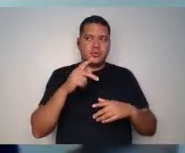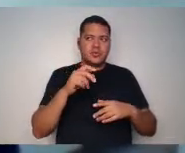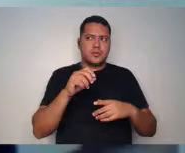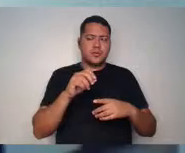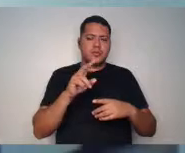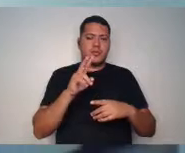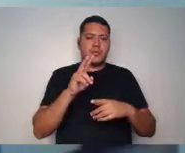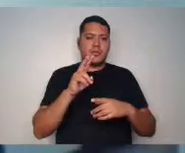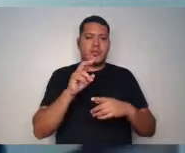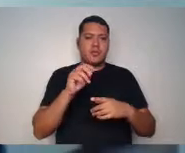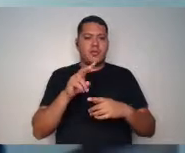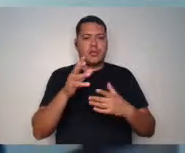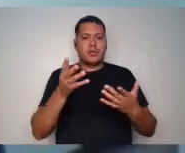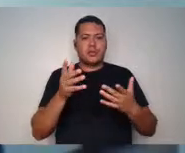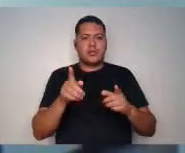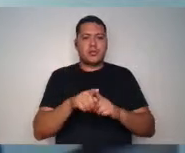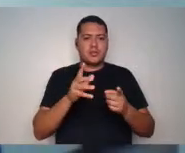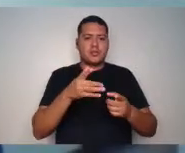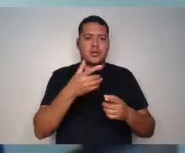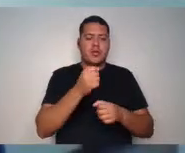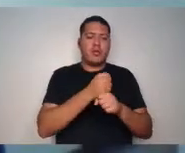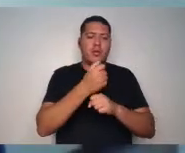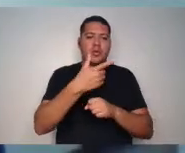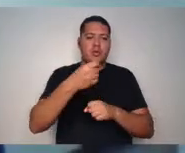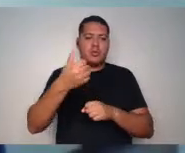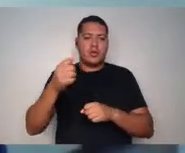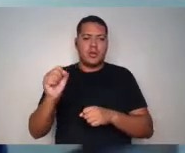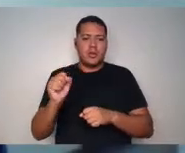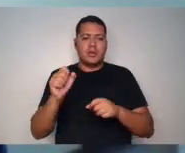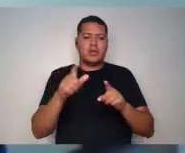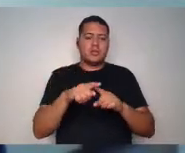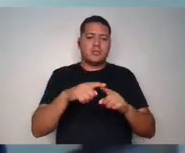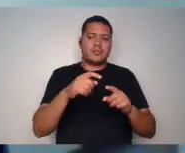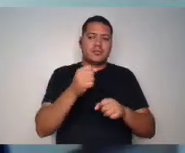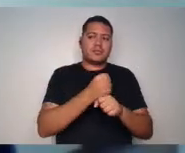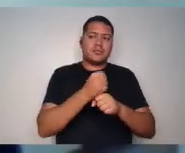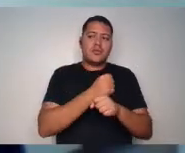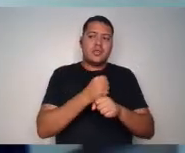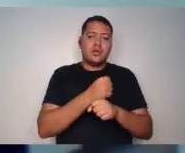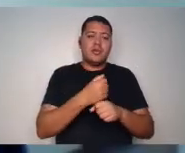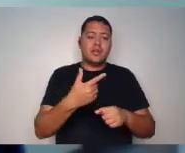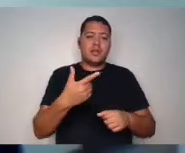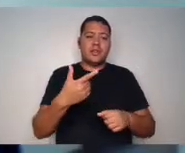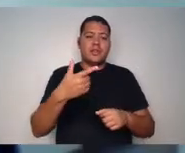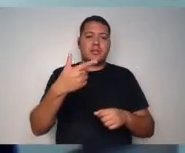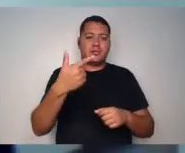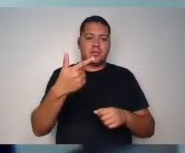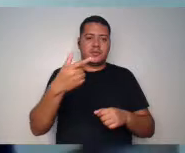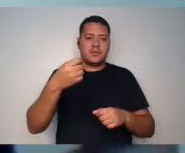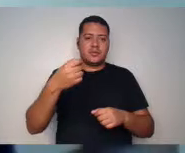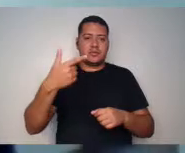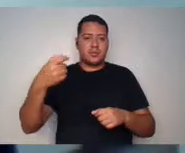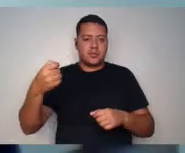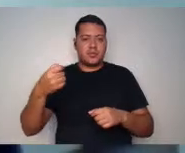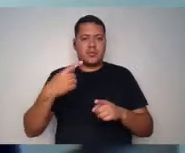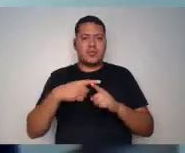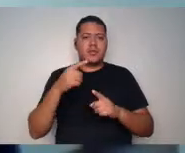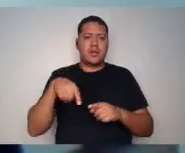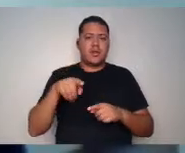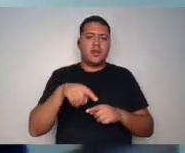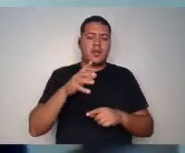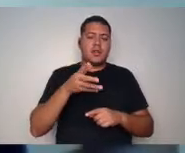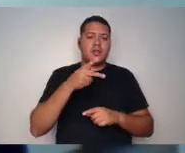Even though we have a lot of virtues, we have made a lot of changes in 2008, because it was